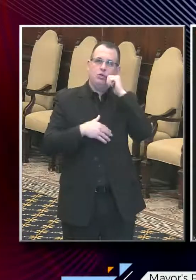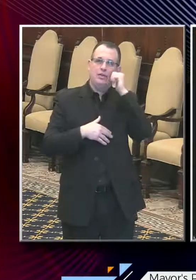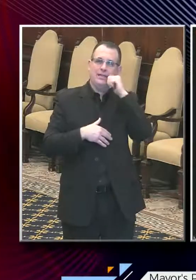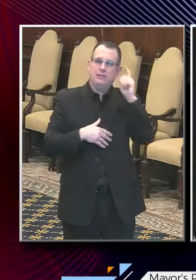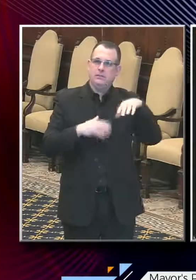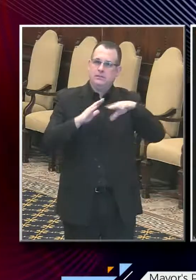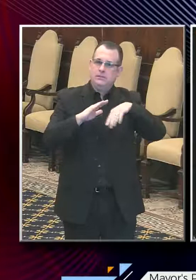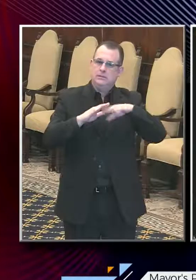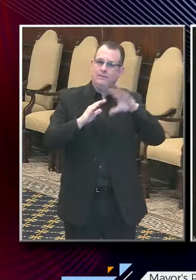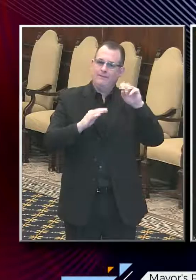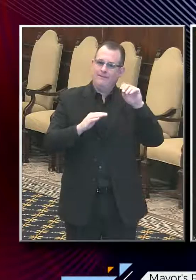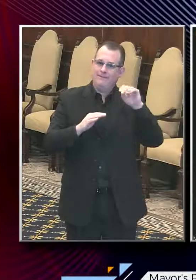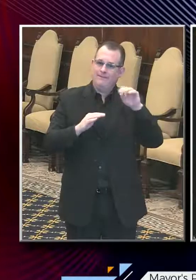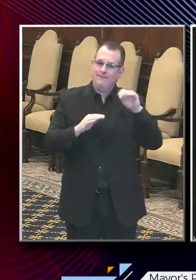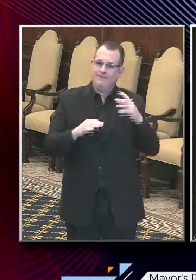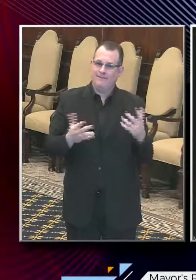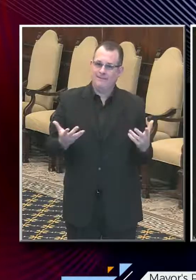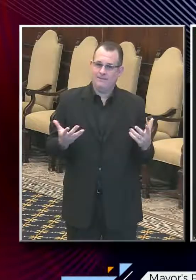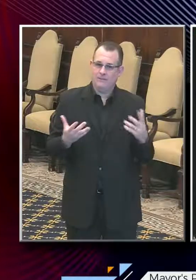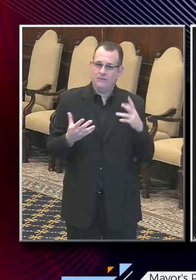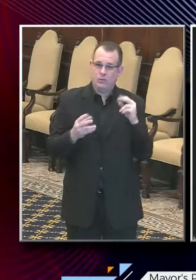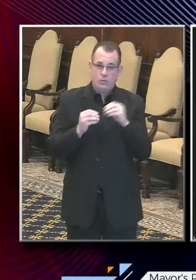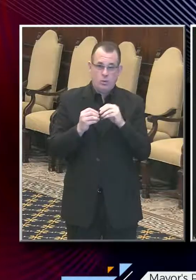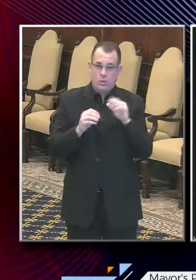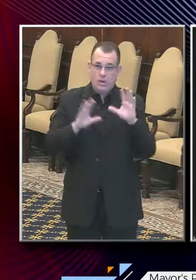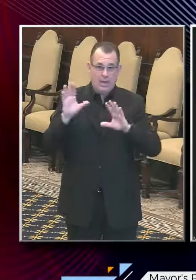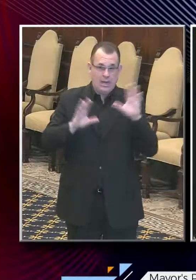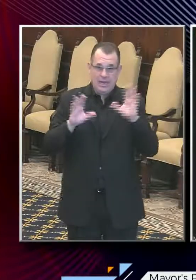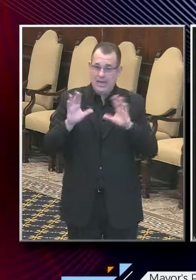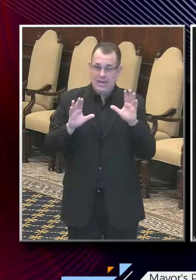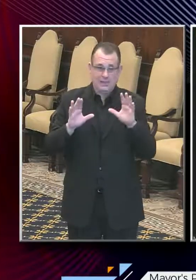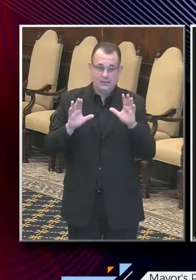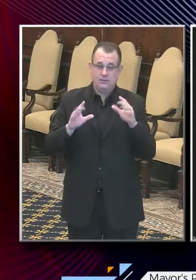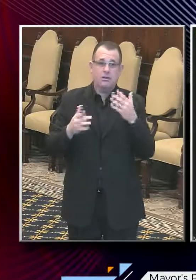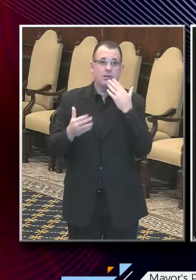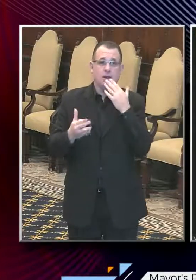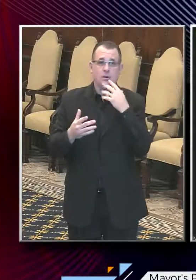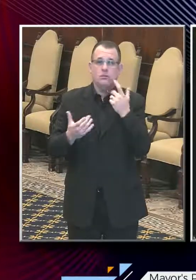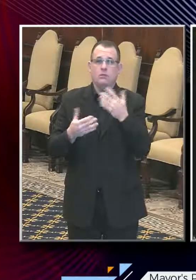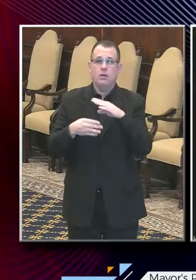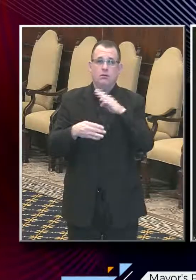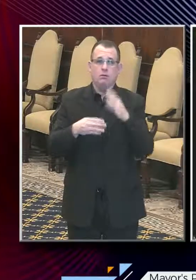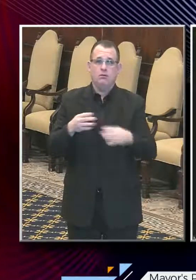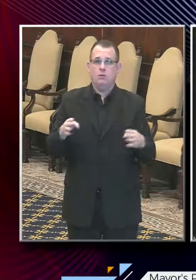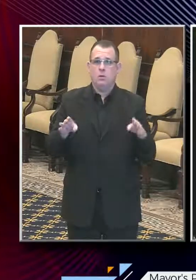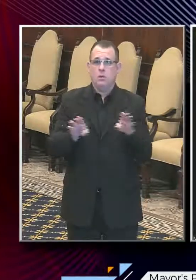other hands raised, thank you for joining us. That concludes today's daily briefing. We